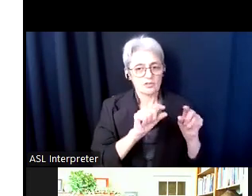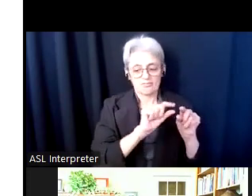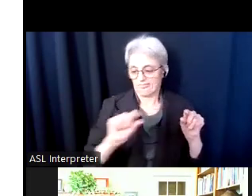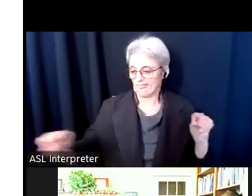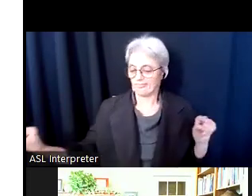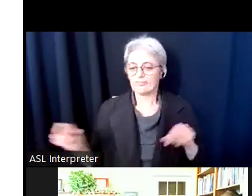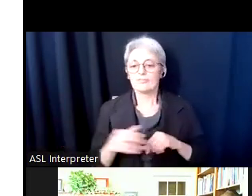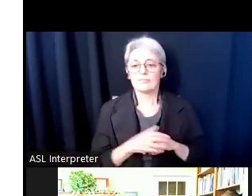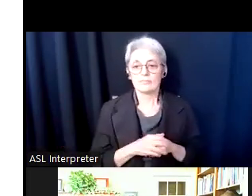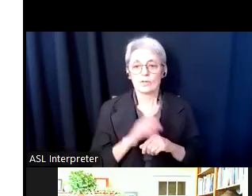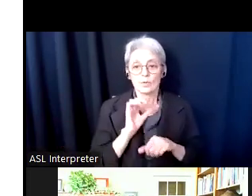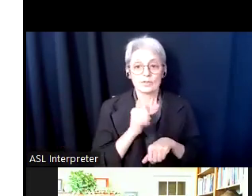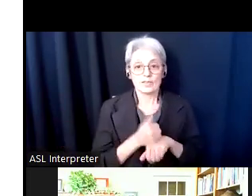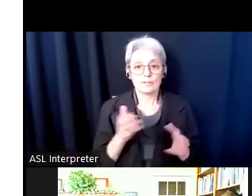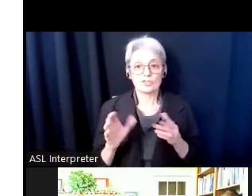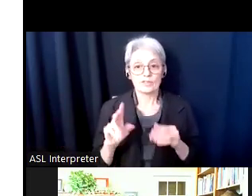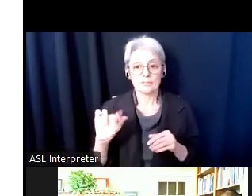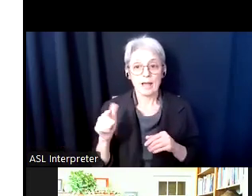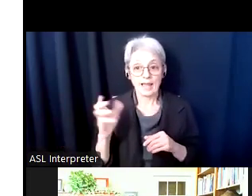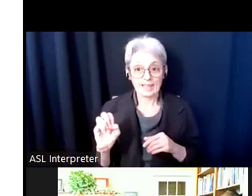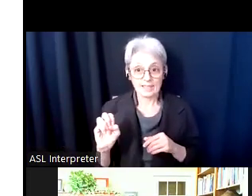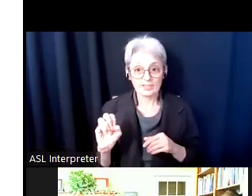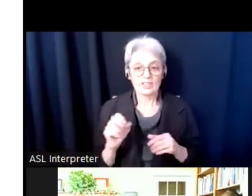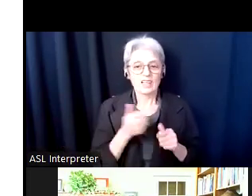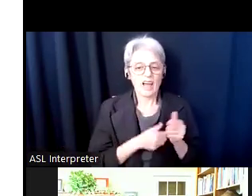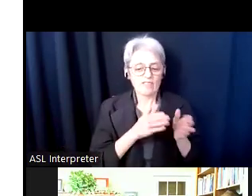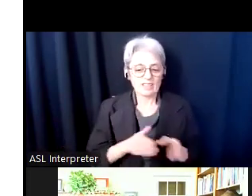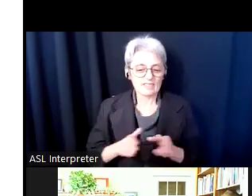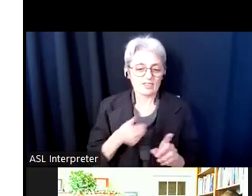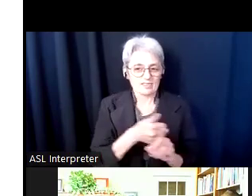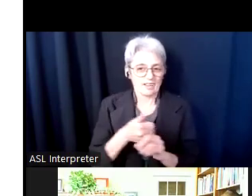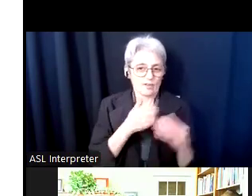service package is on the individual. Next slide, please.